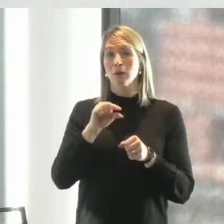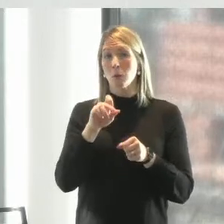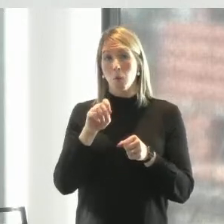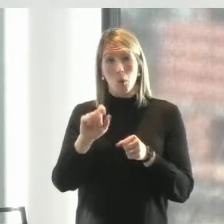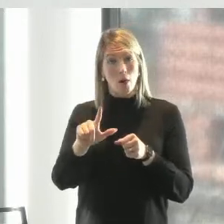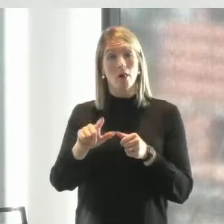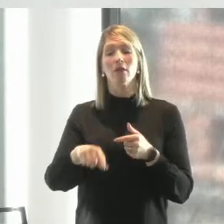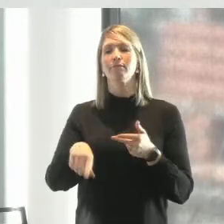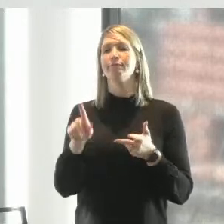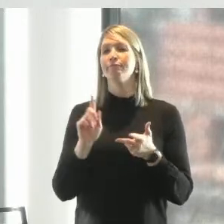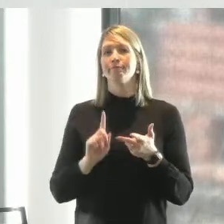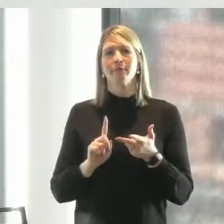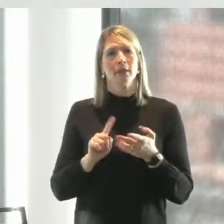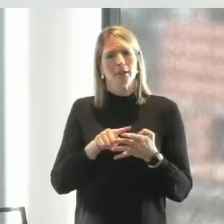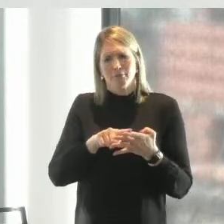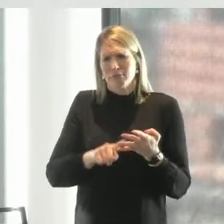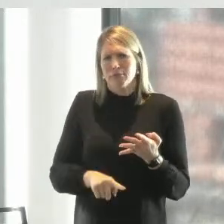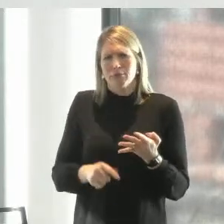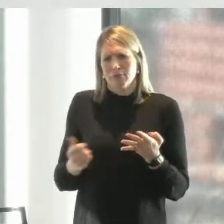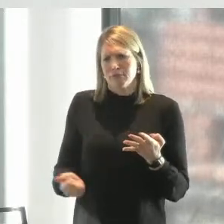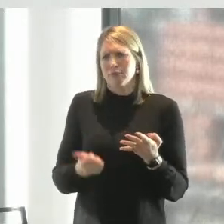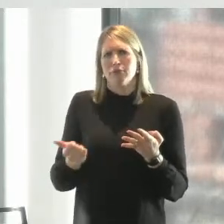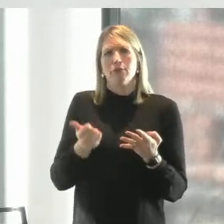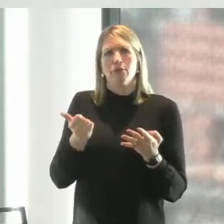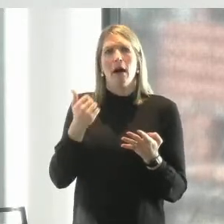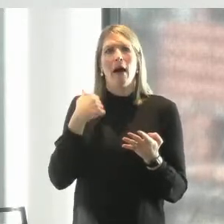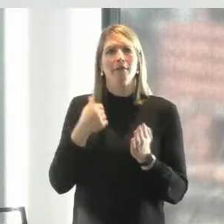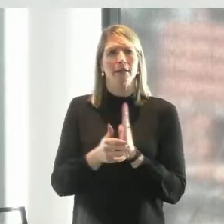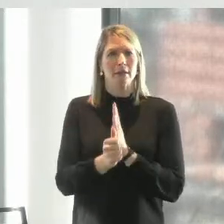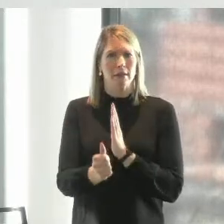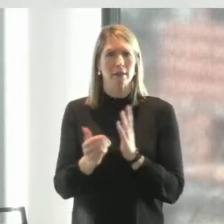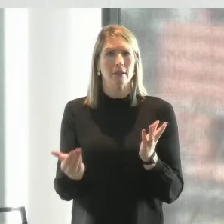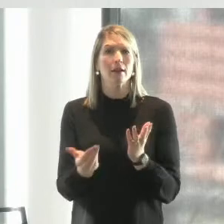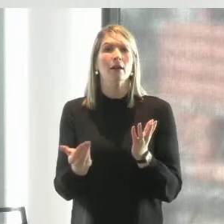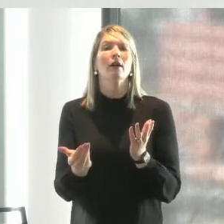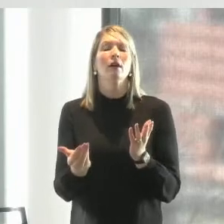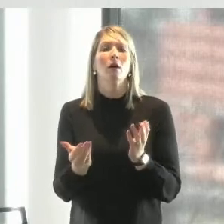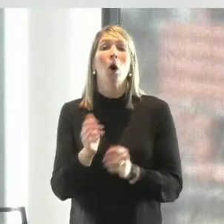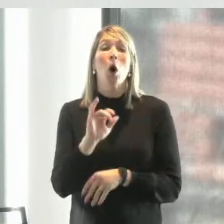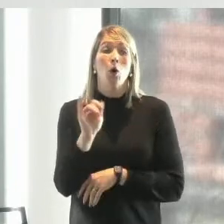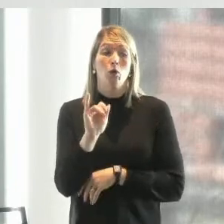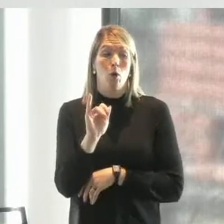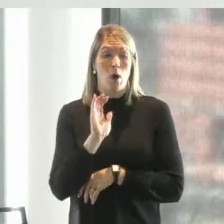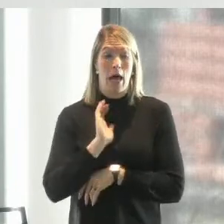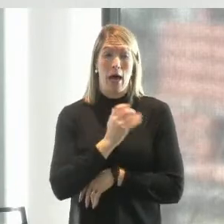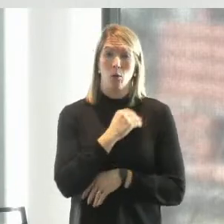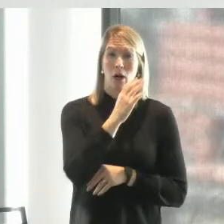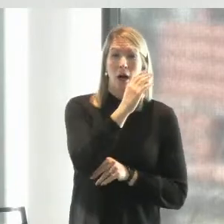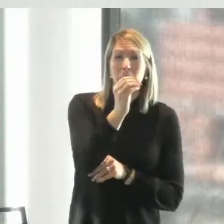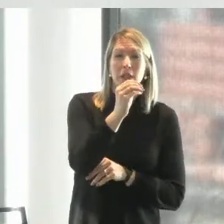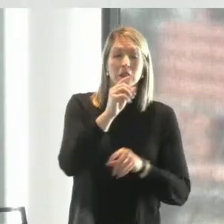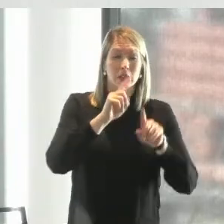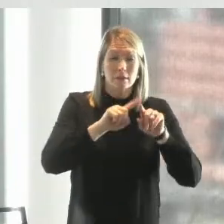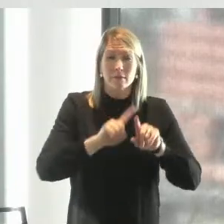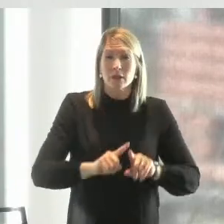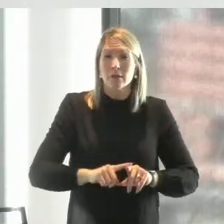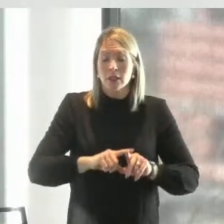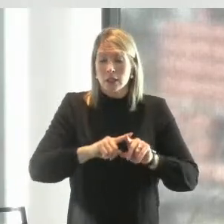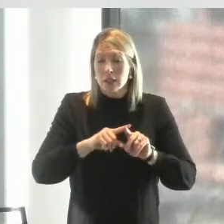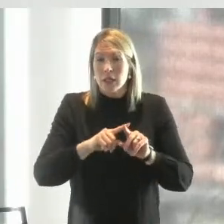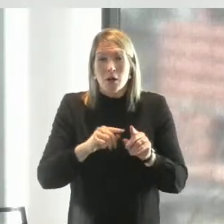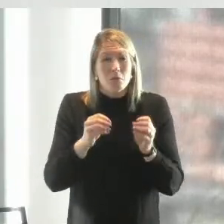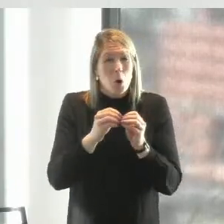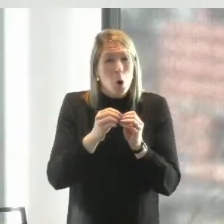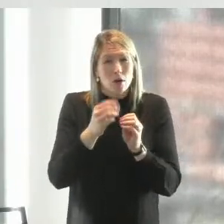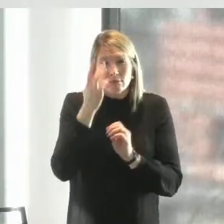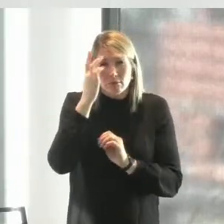developments. Through the strength of our entrepreneurial innovators, we are gaining an envious foothold in digital